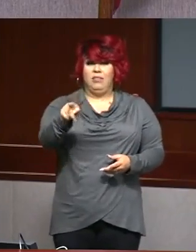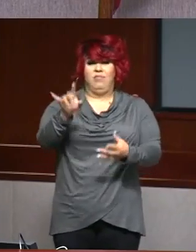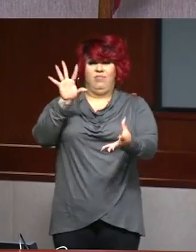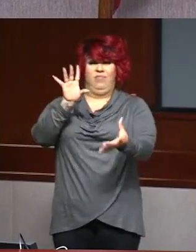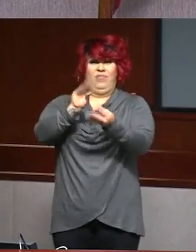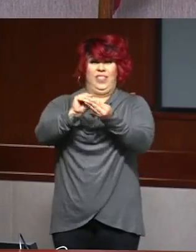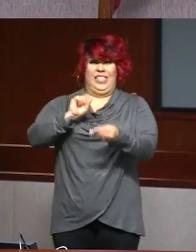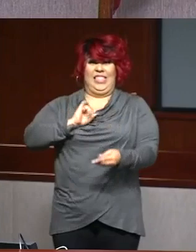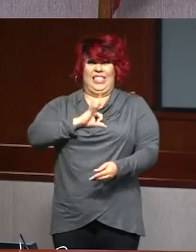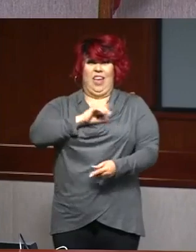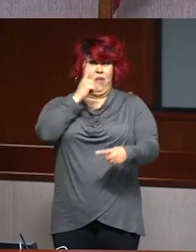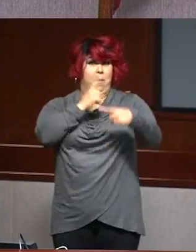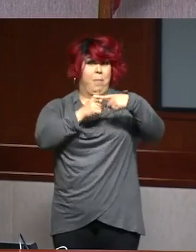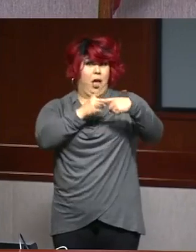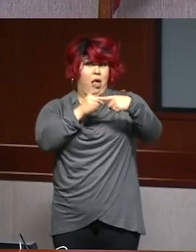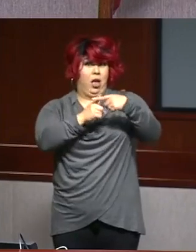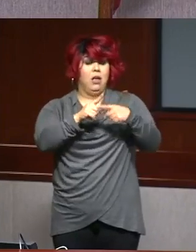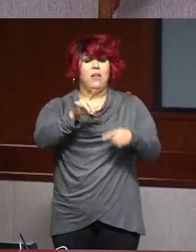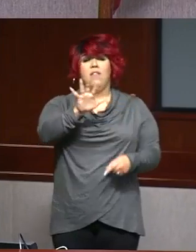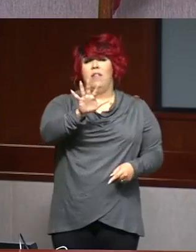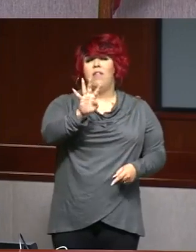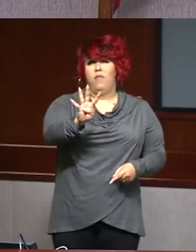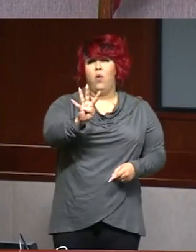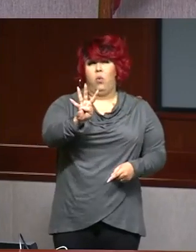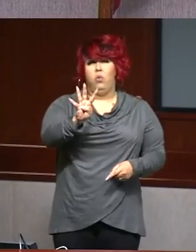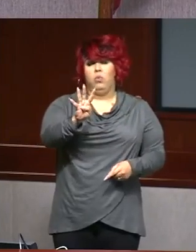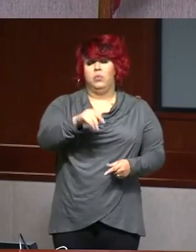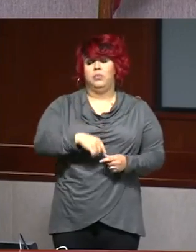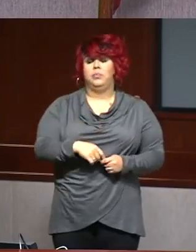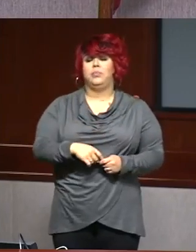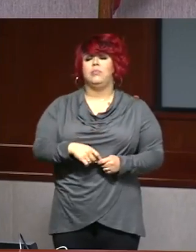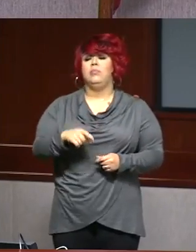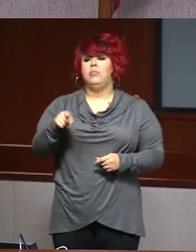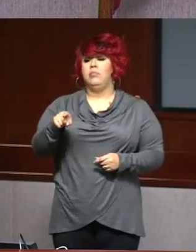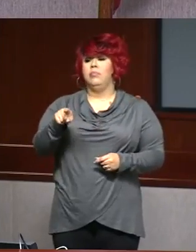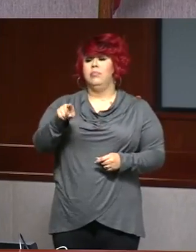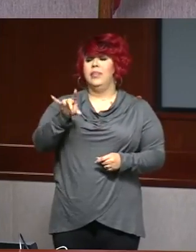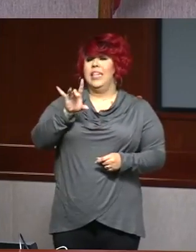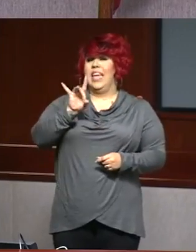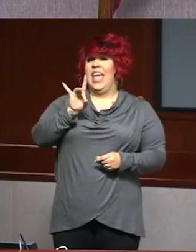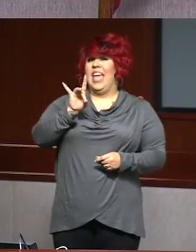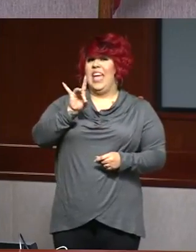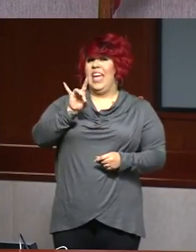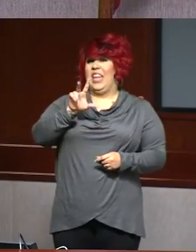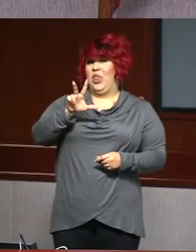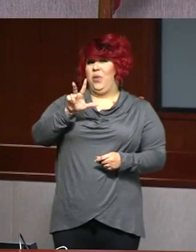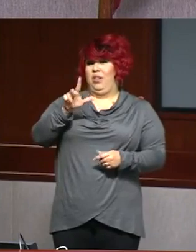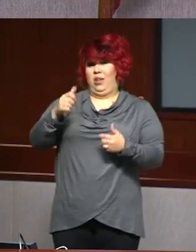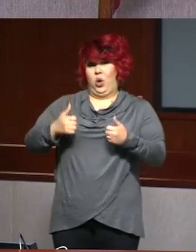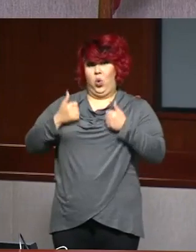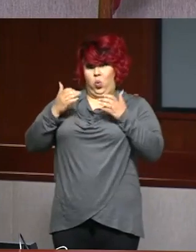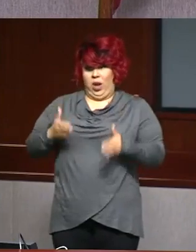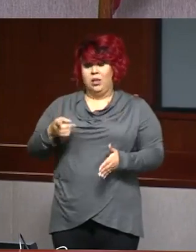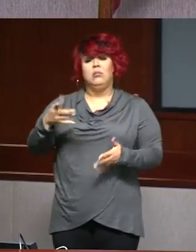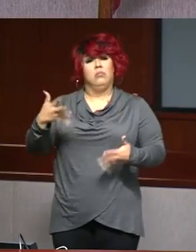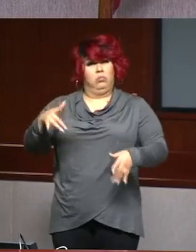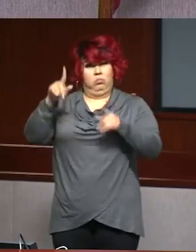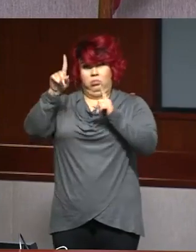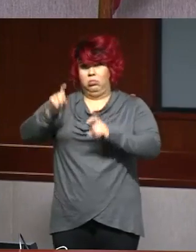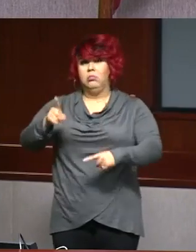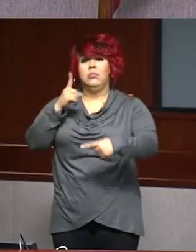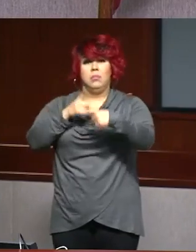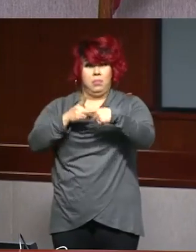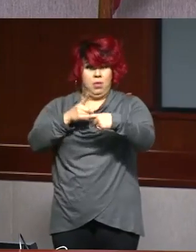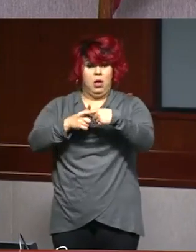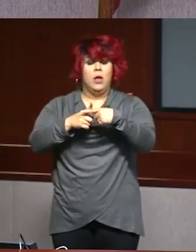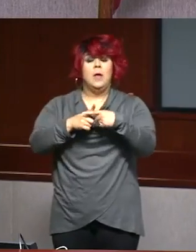healthcare worker positive count of 54. With 83 cumulative residents testing positive for